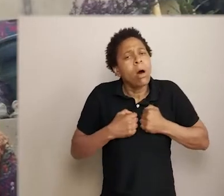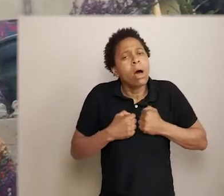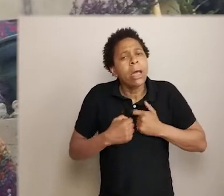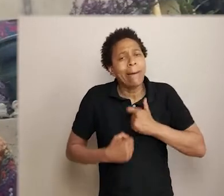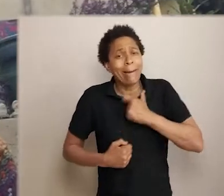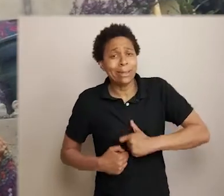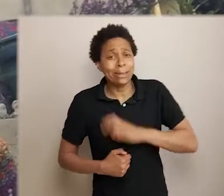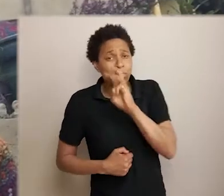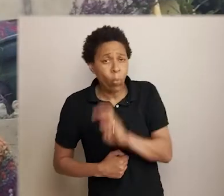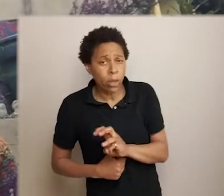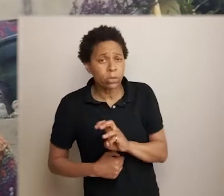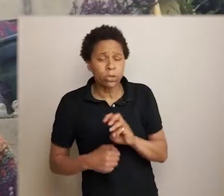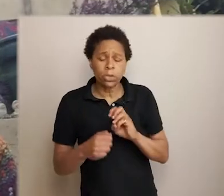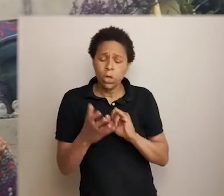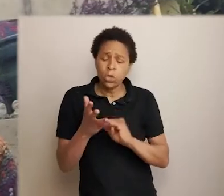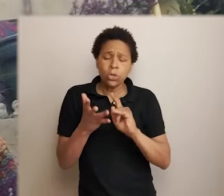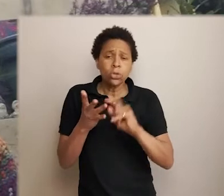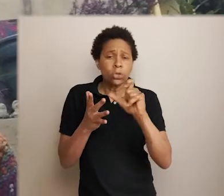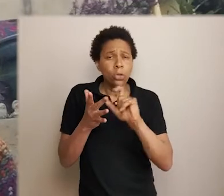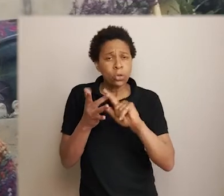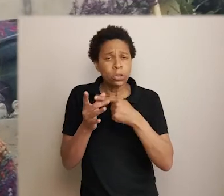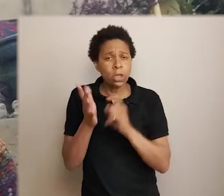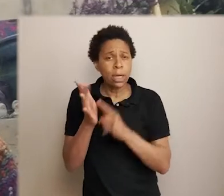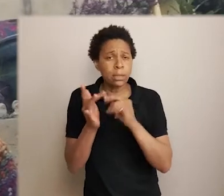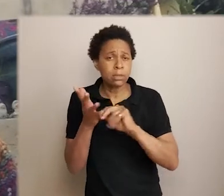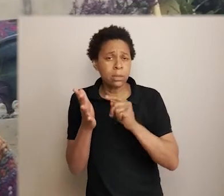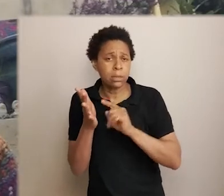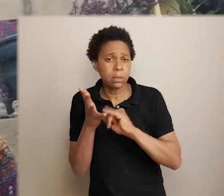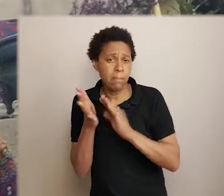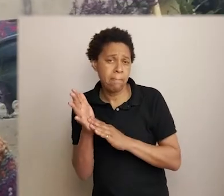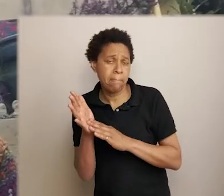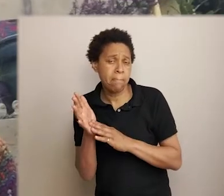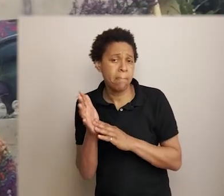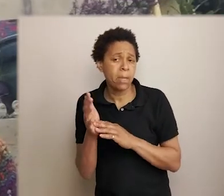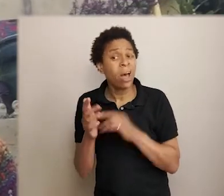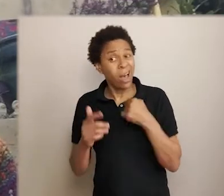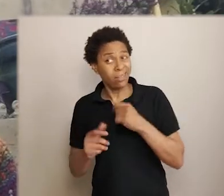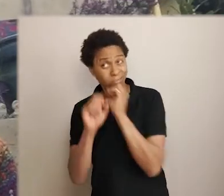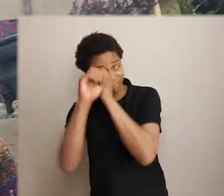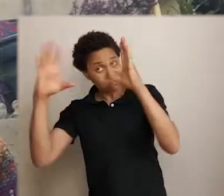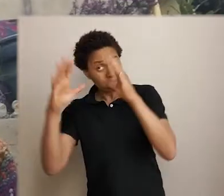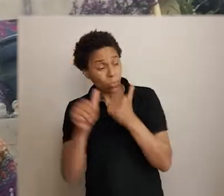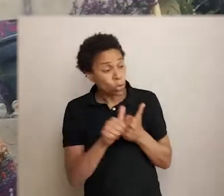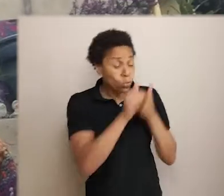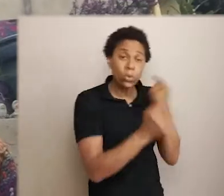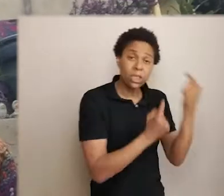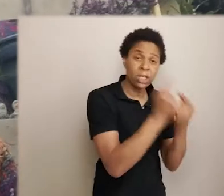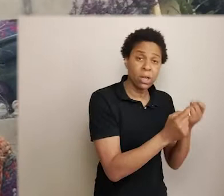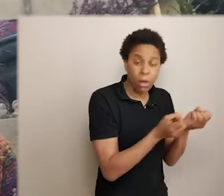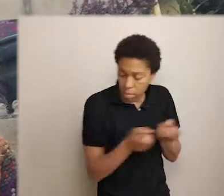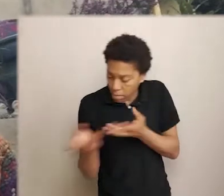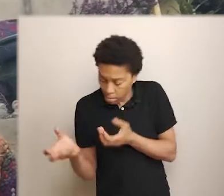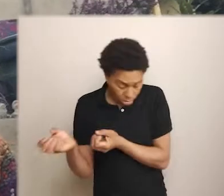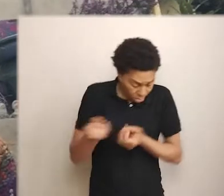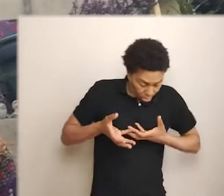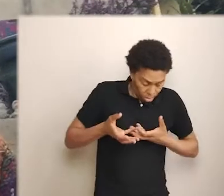kind of socialist values, Welshness, which was about supporting each other, being there for each other, providing for each other. And everybody